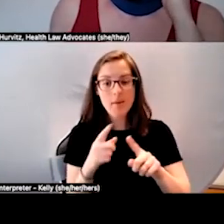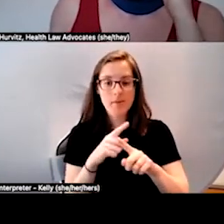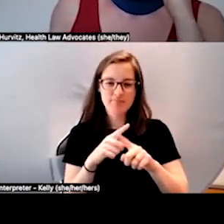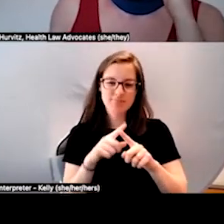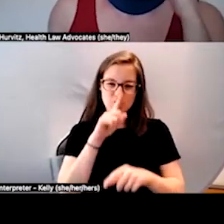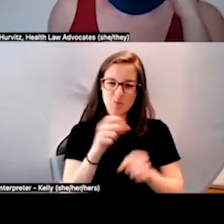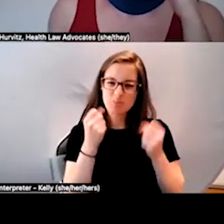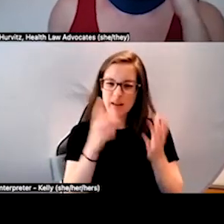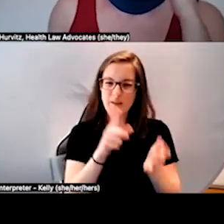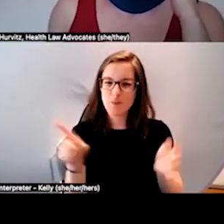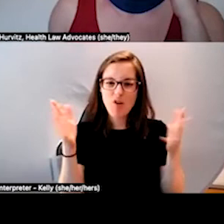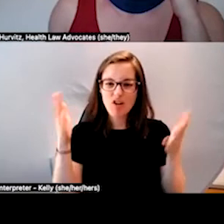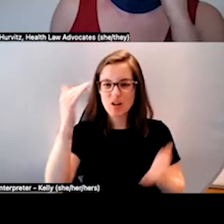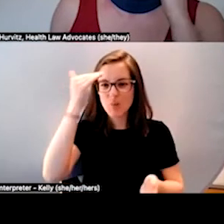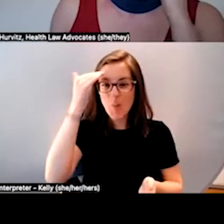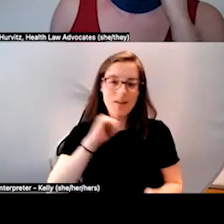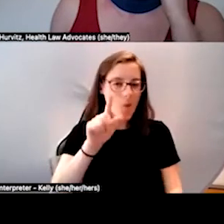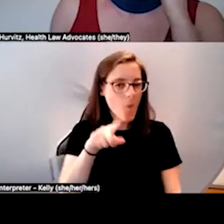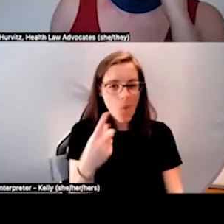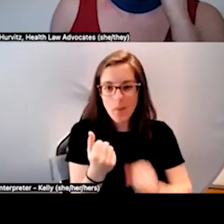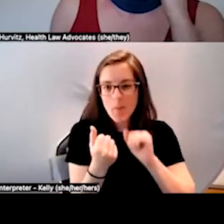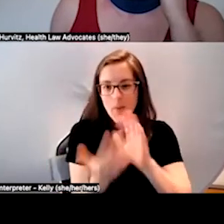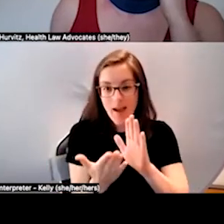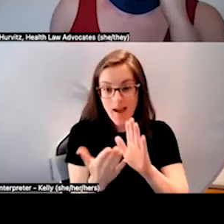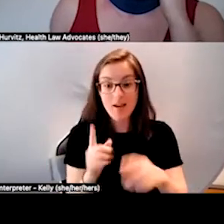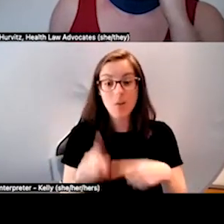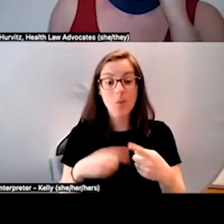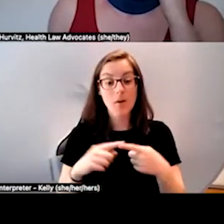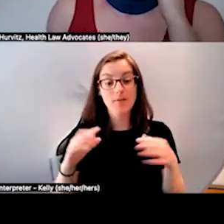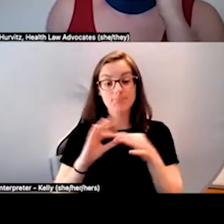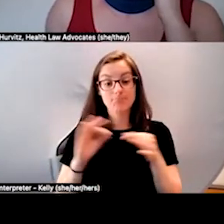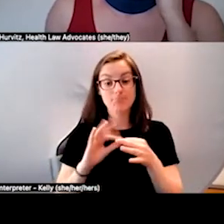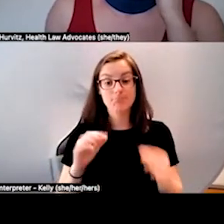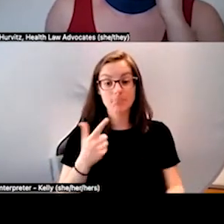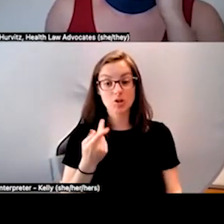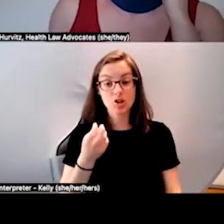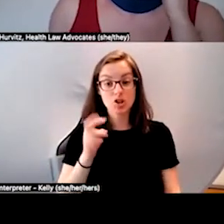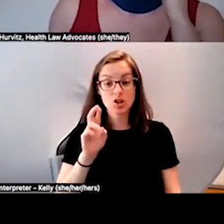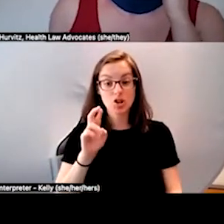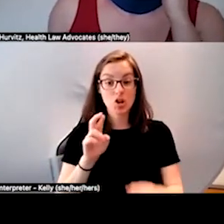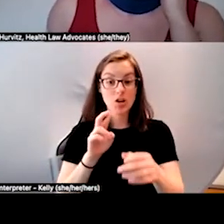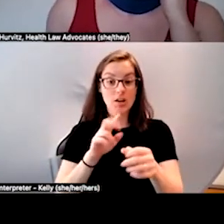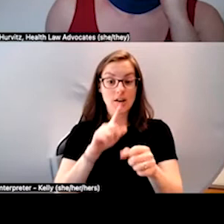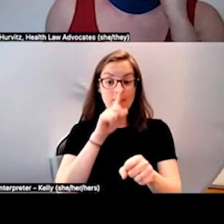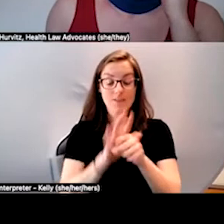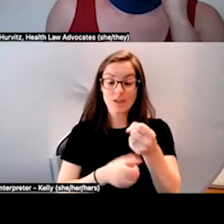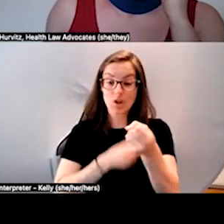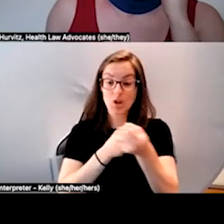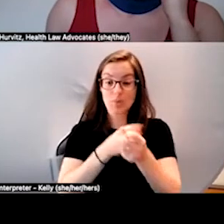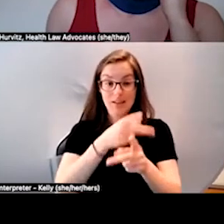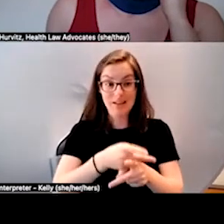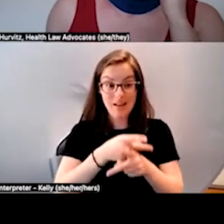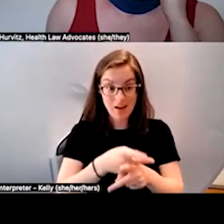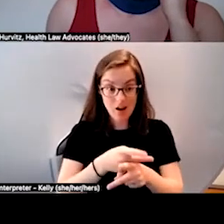that. And I would be remiss when we're discussing gender affirming care if I didn't clearly state that conversion